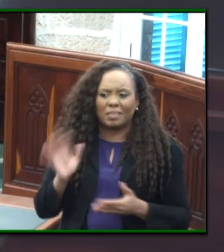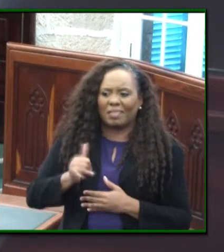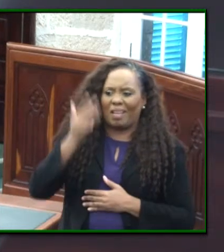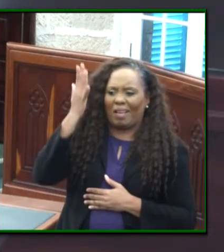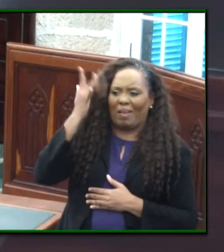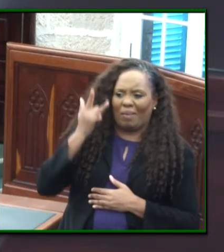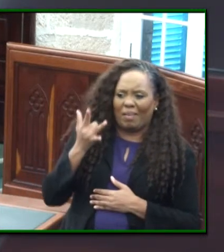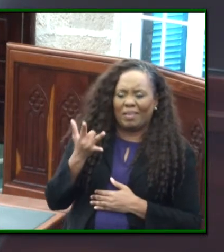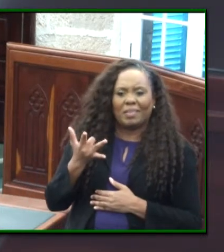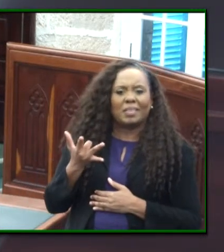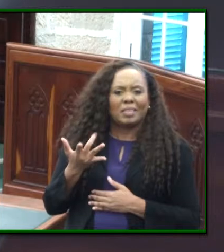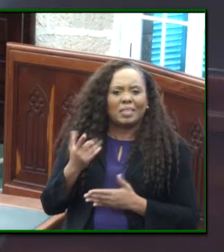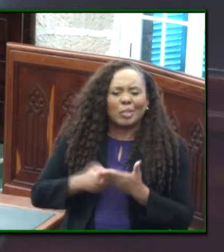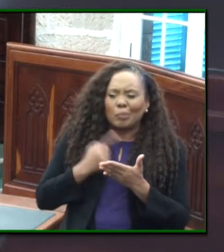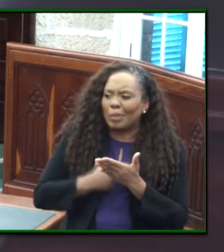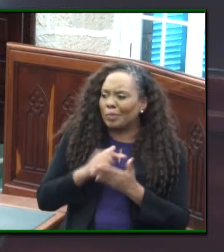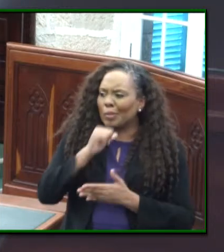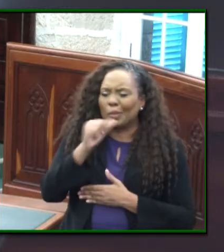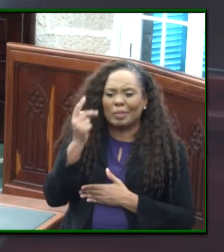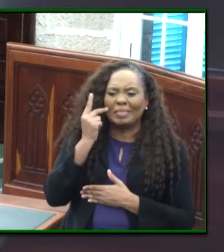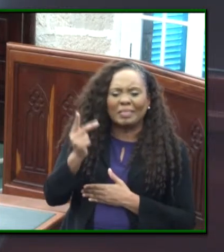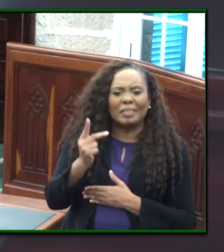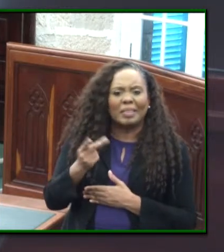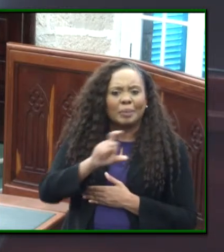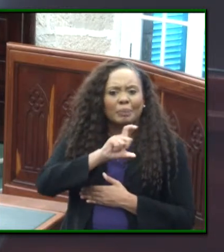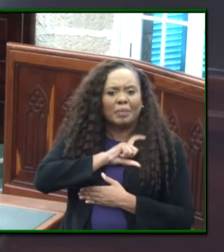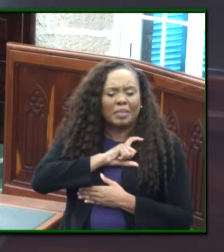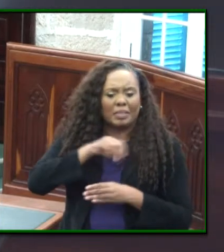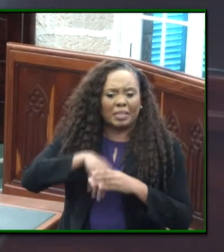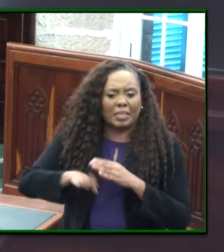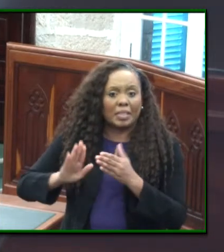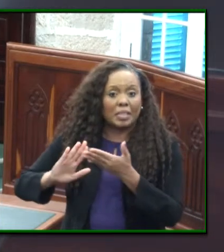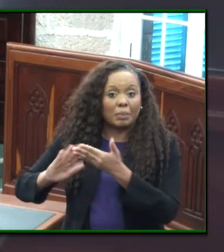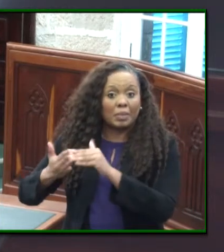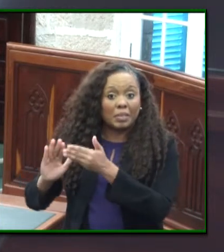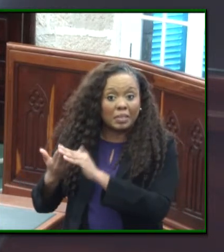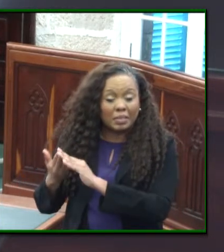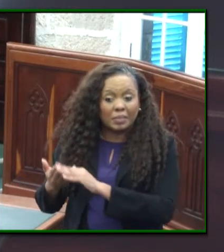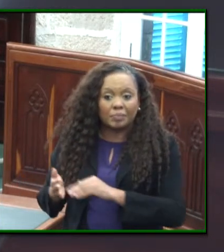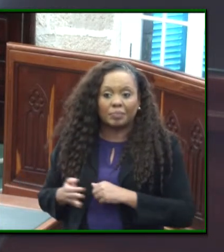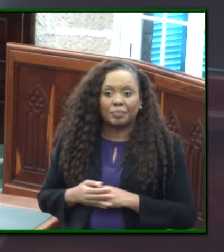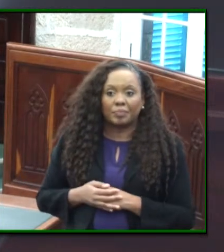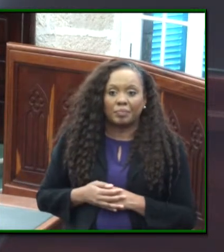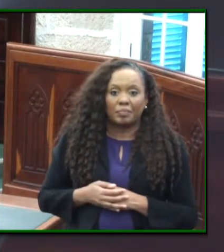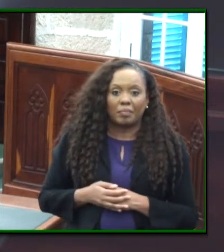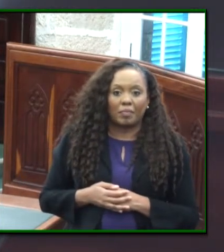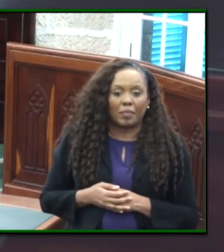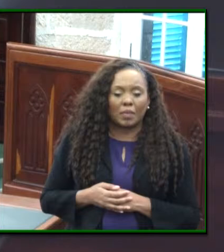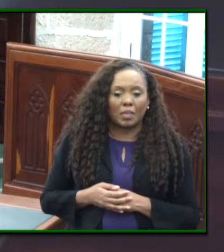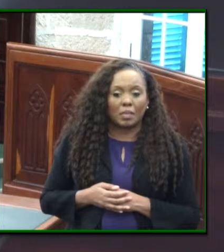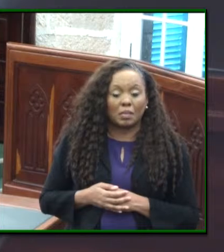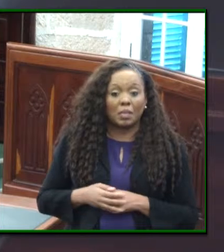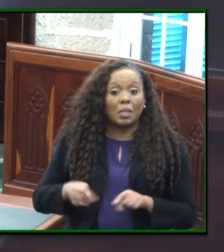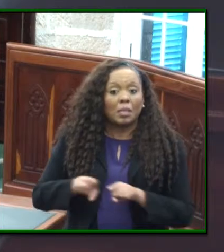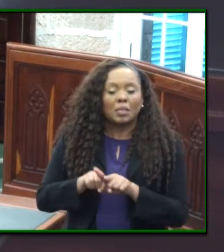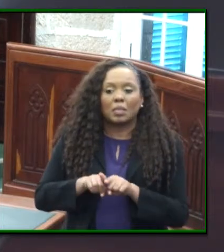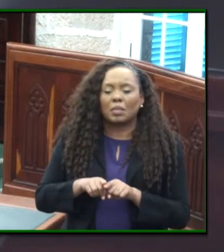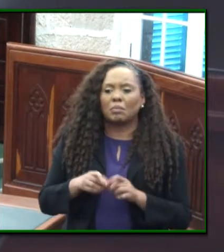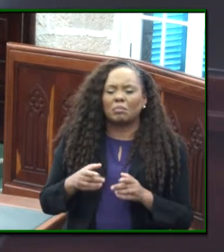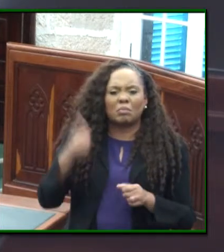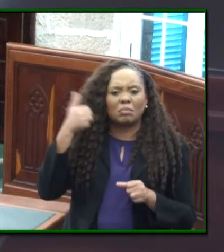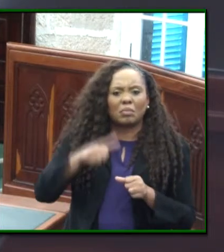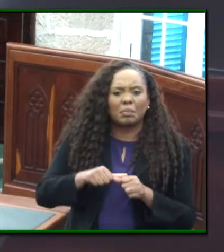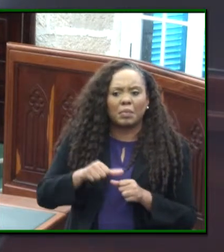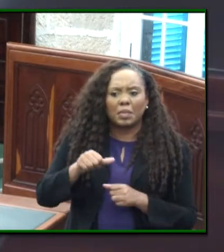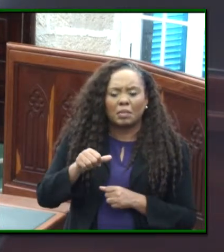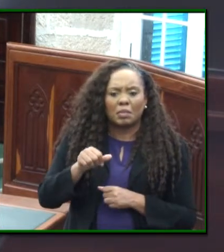the caravans are concerned. And if we even talk about the resource center in Gold Hill, that is